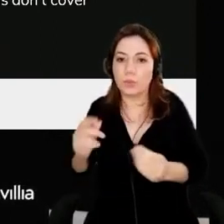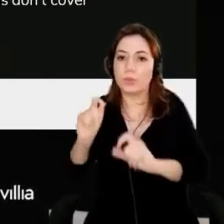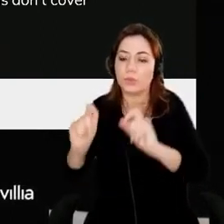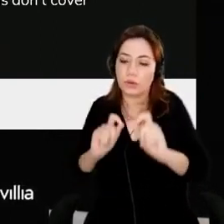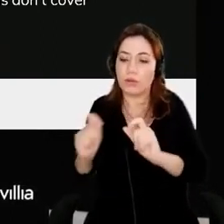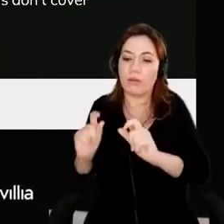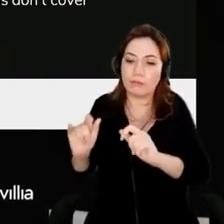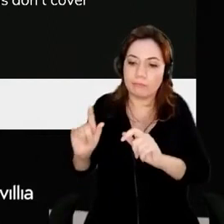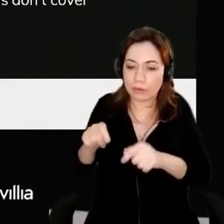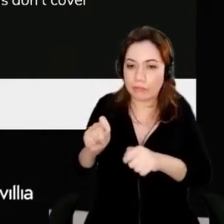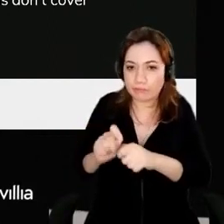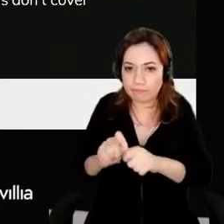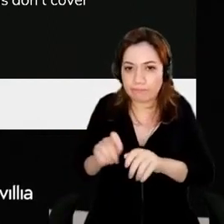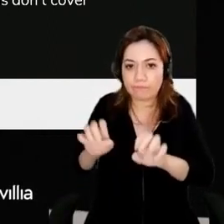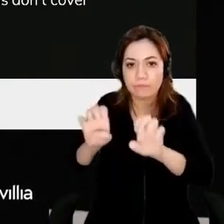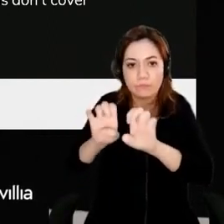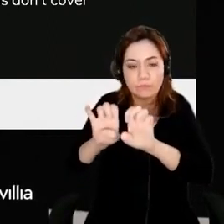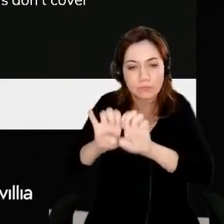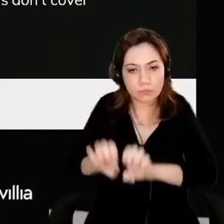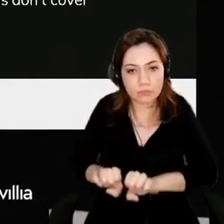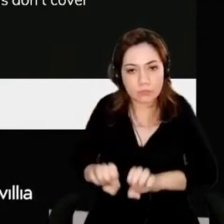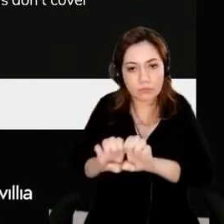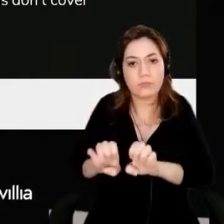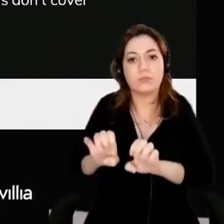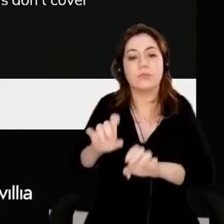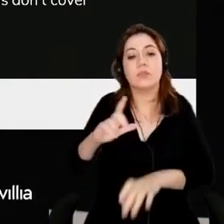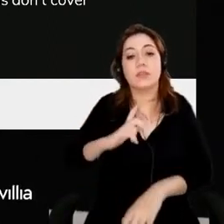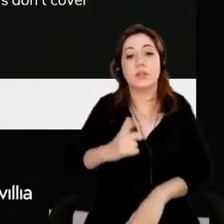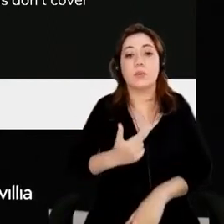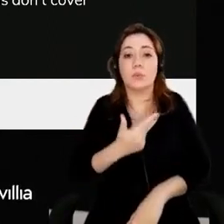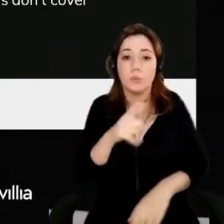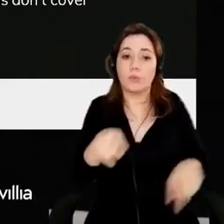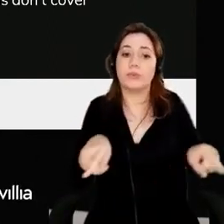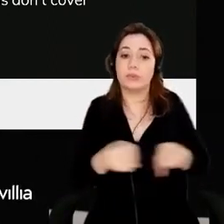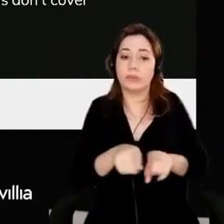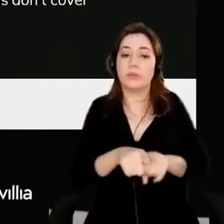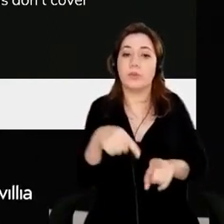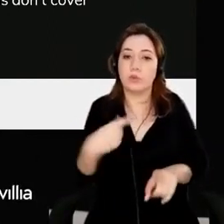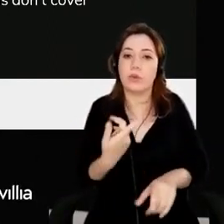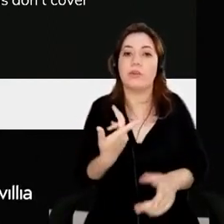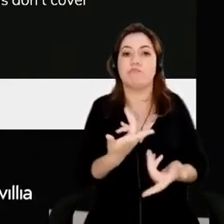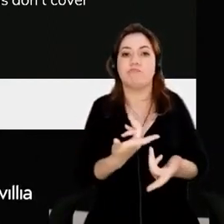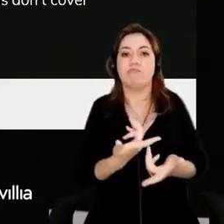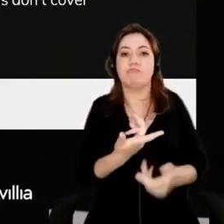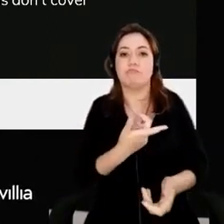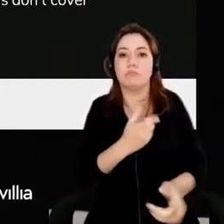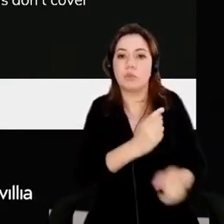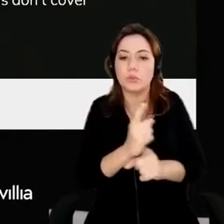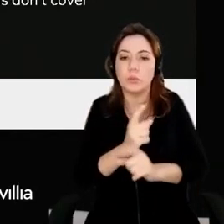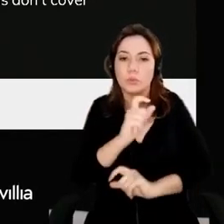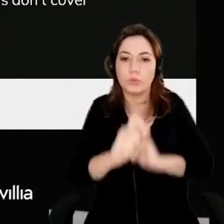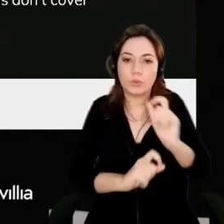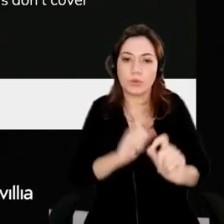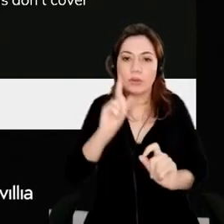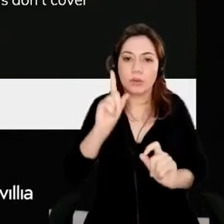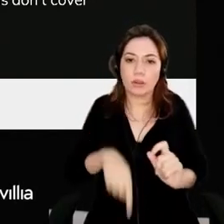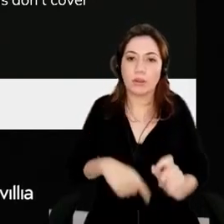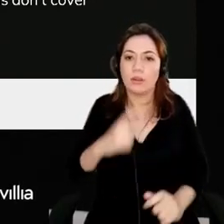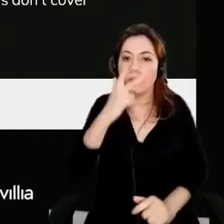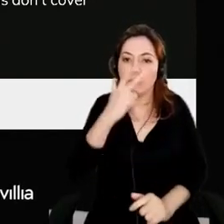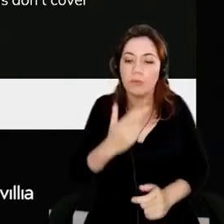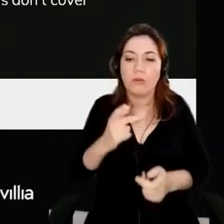you often find is that they're typically dealing with changing and multiple priorities, you know, so there